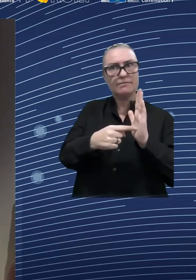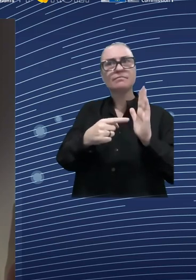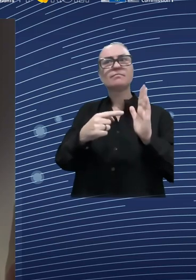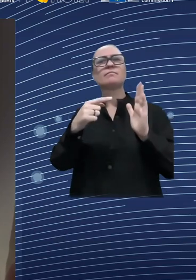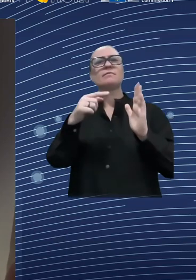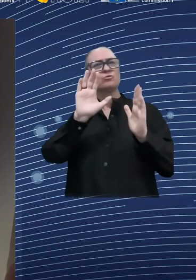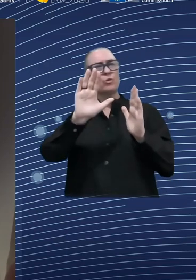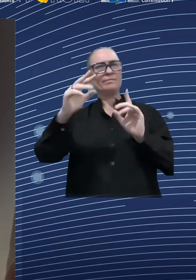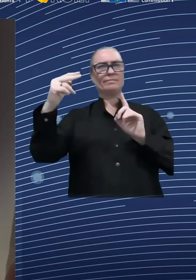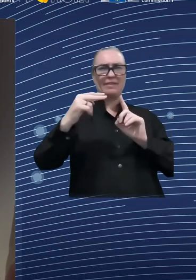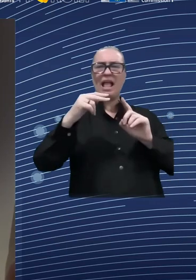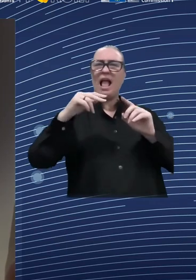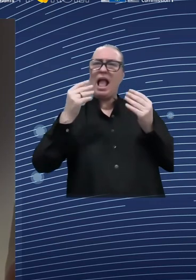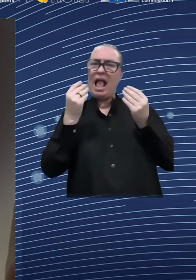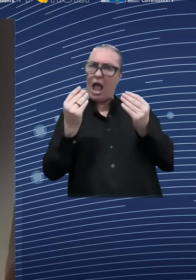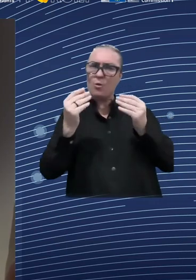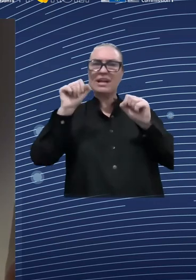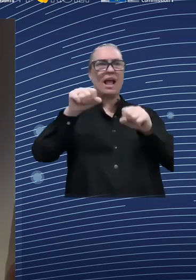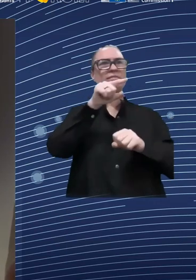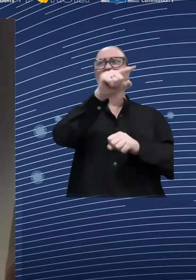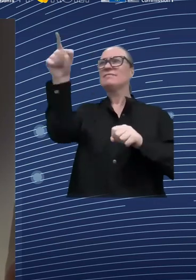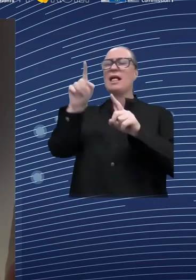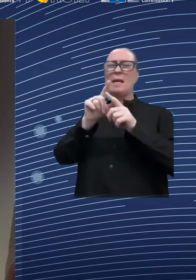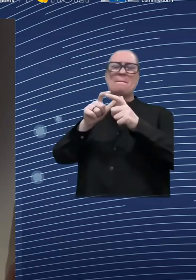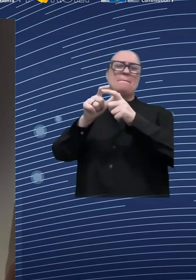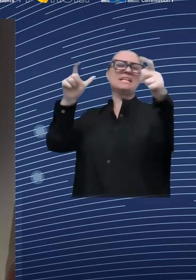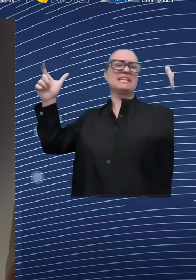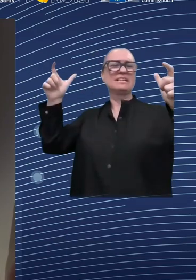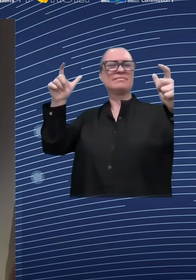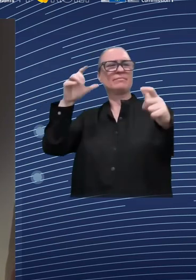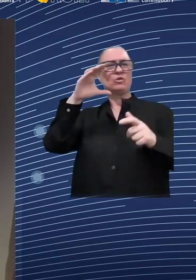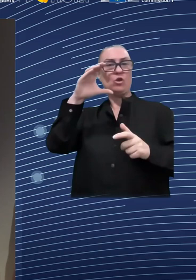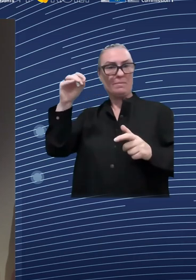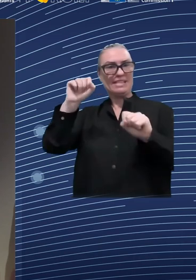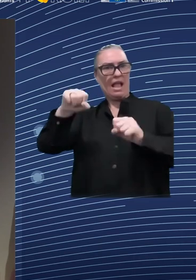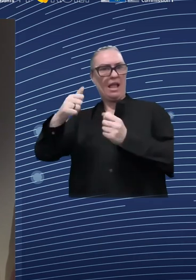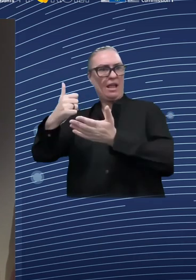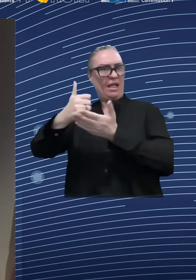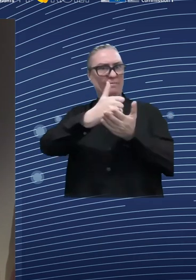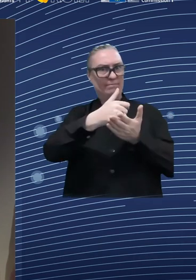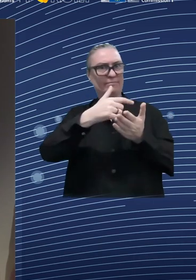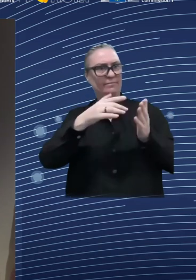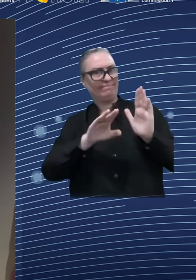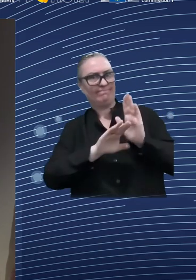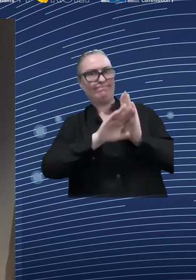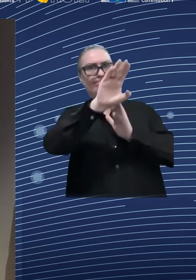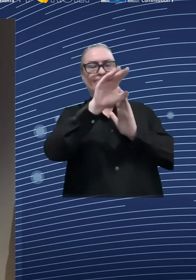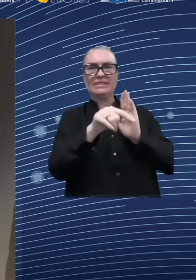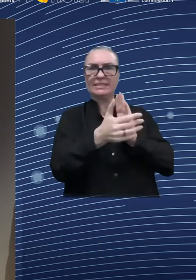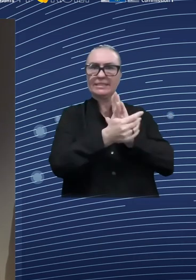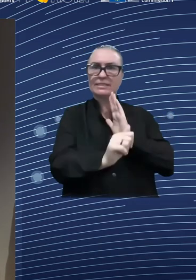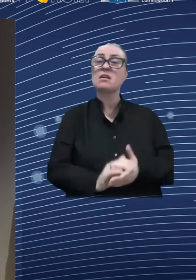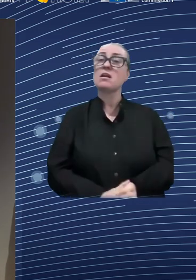answer is that ability to meet stakeholders, that is still very,